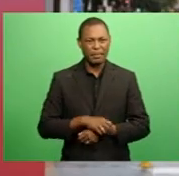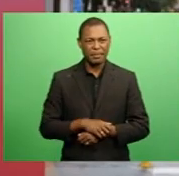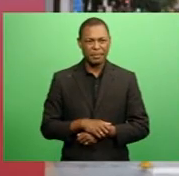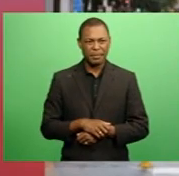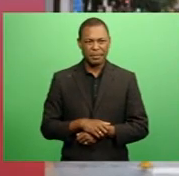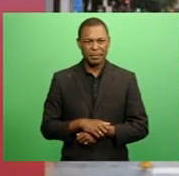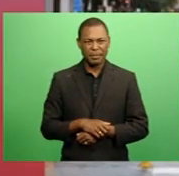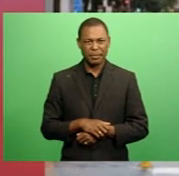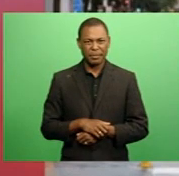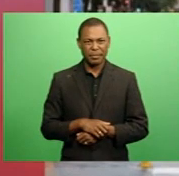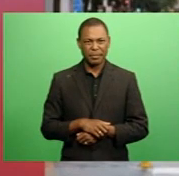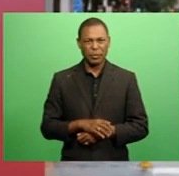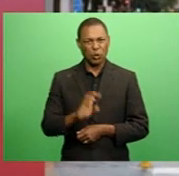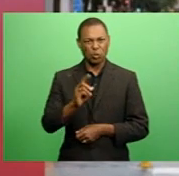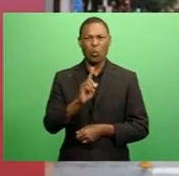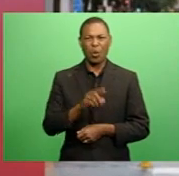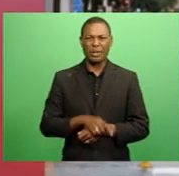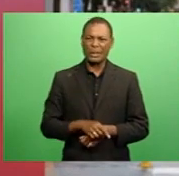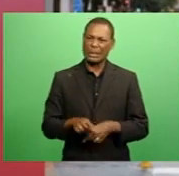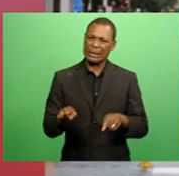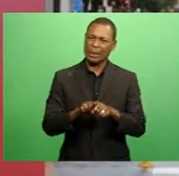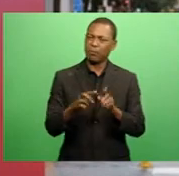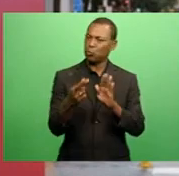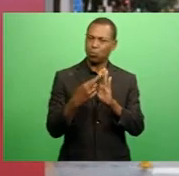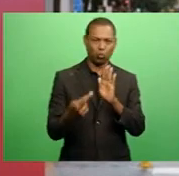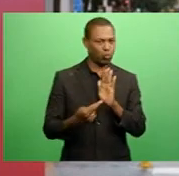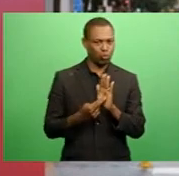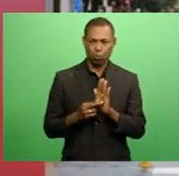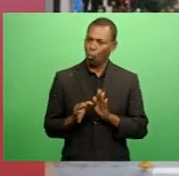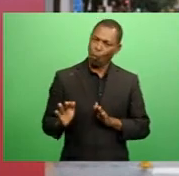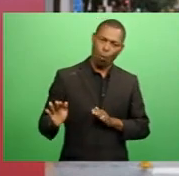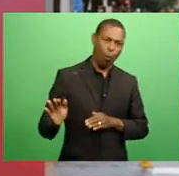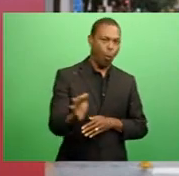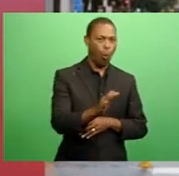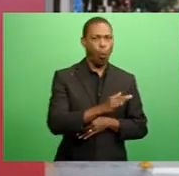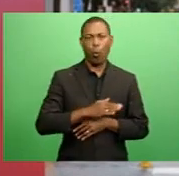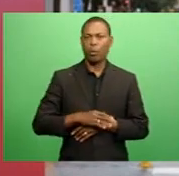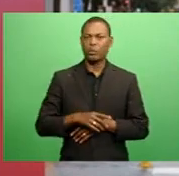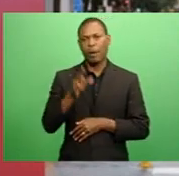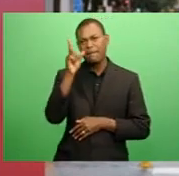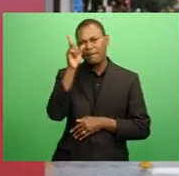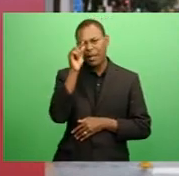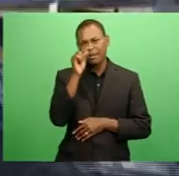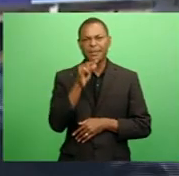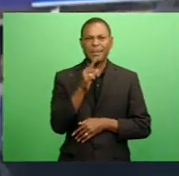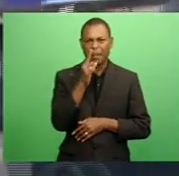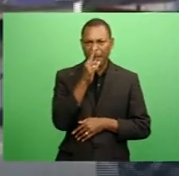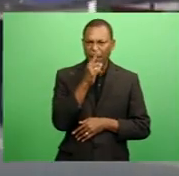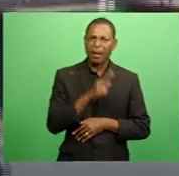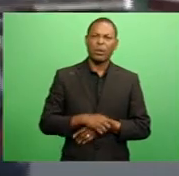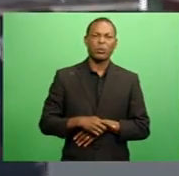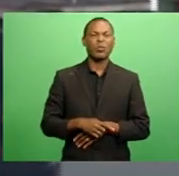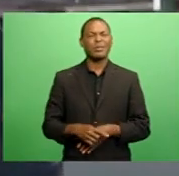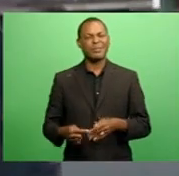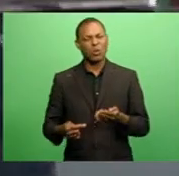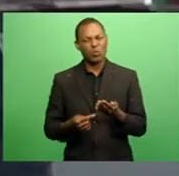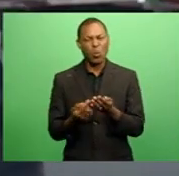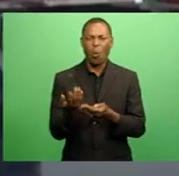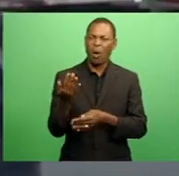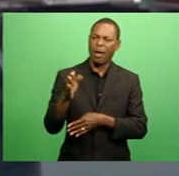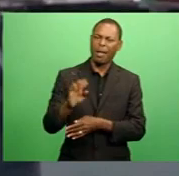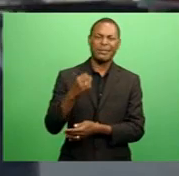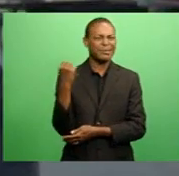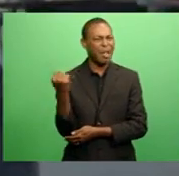It's a blanket rule for everybody. So the Fijians, or whether it be Tongans or Samoans or Cook